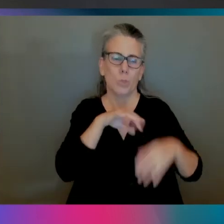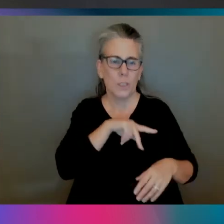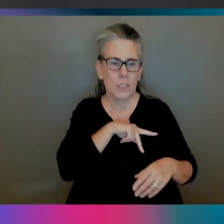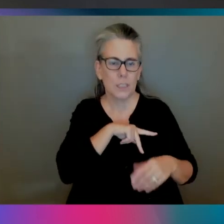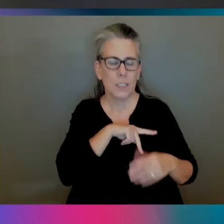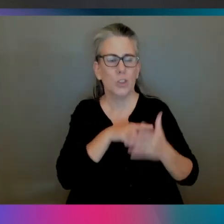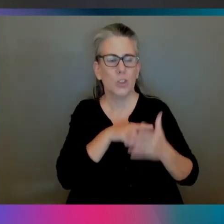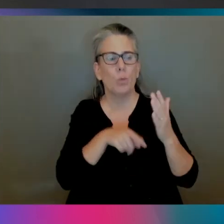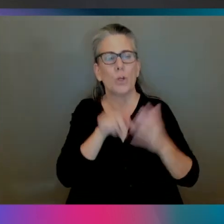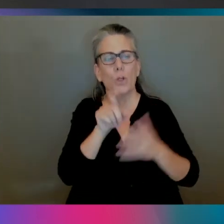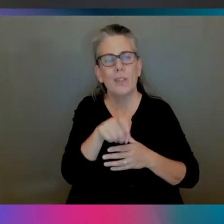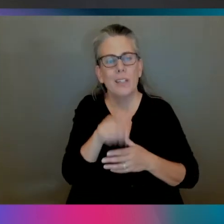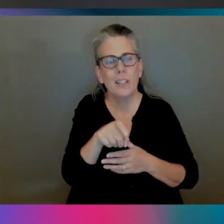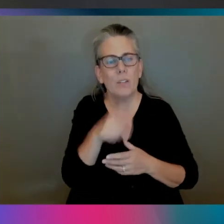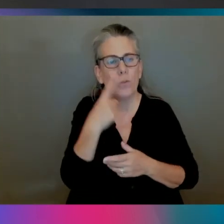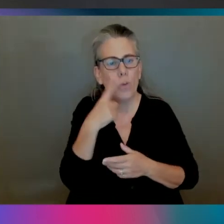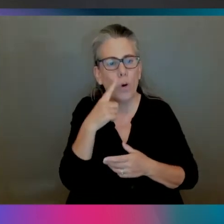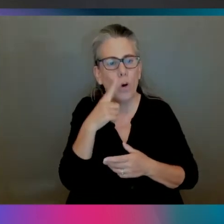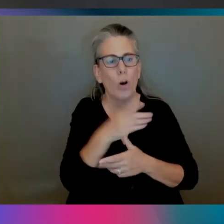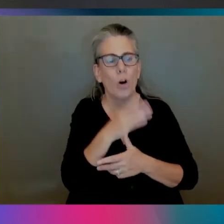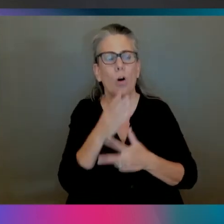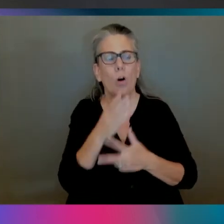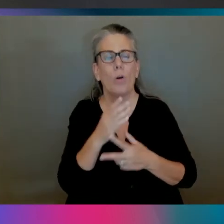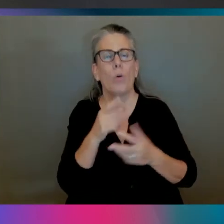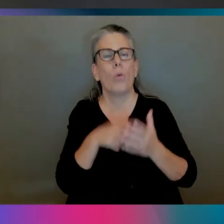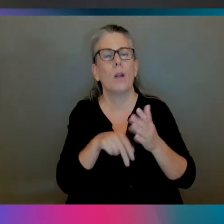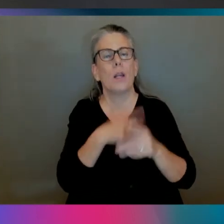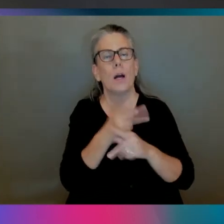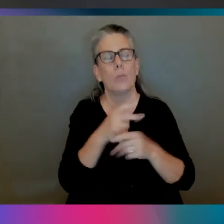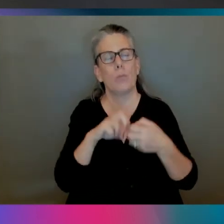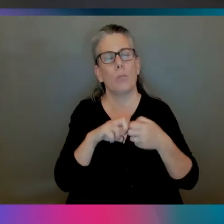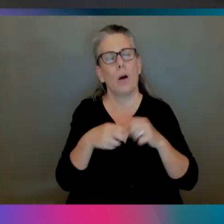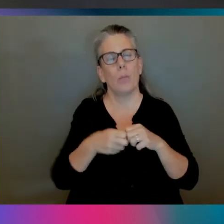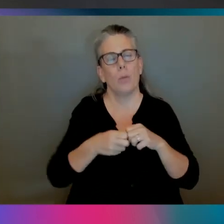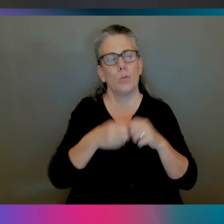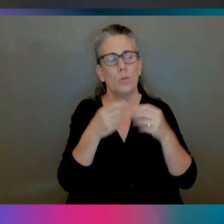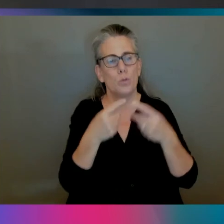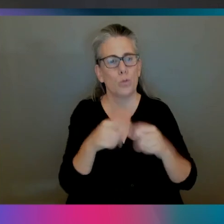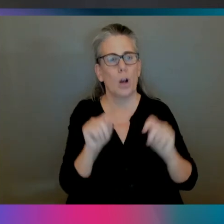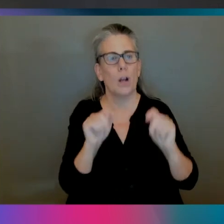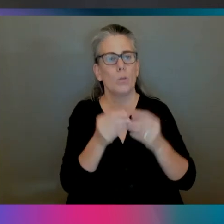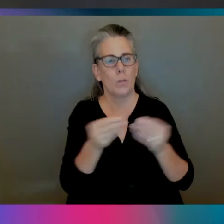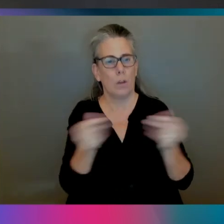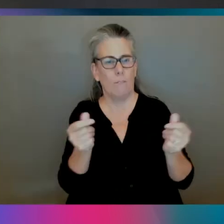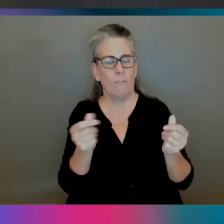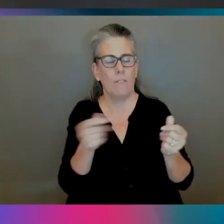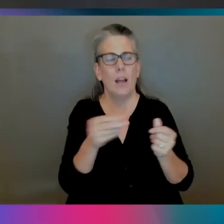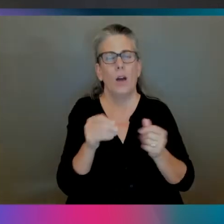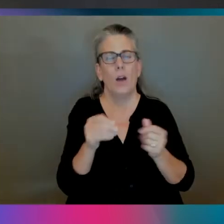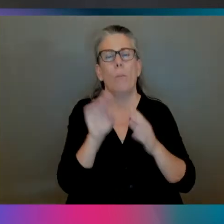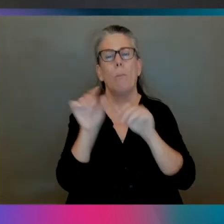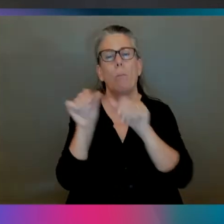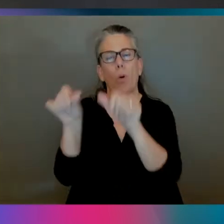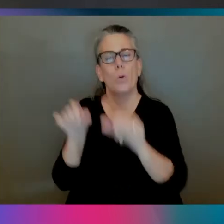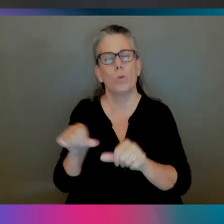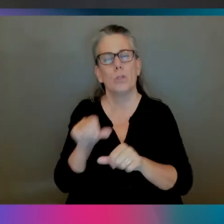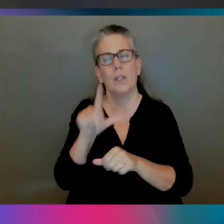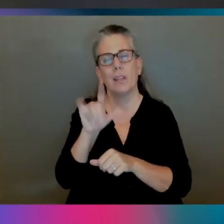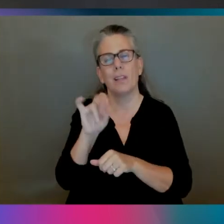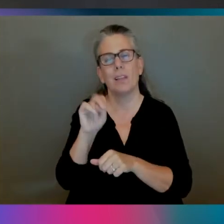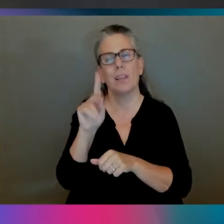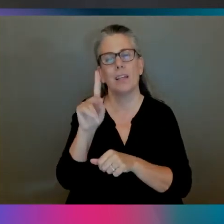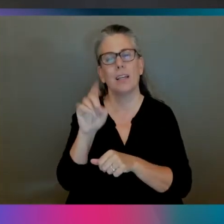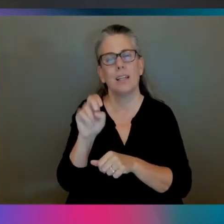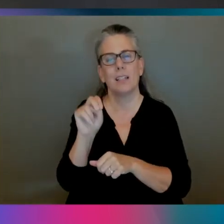to solve? Go ahead and post on LinkedIn and use the hashtag Let's Ship It and tag myself, Aaron